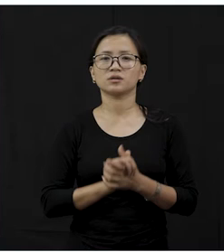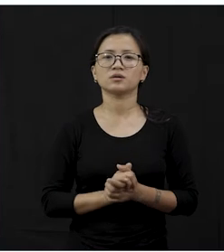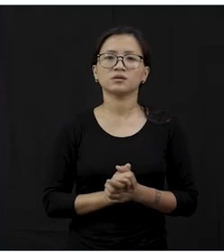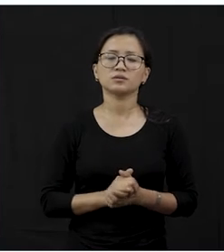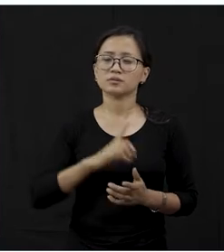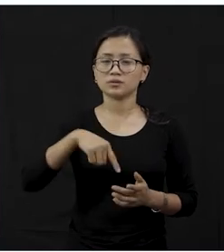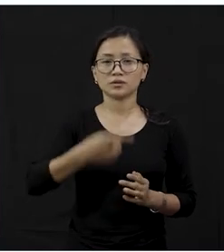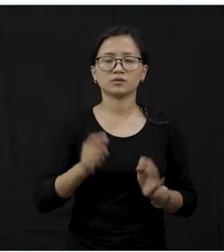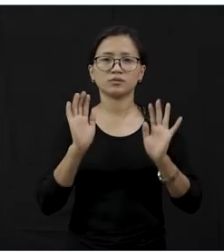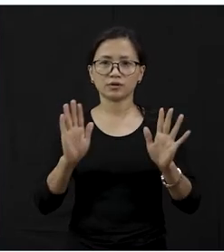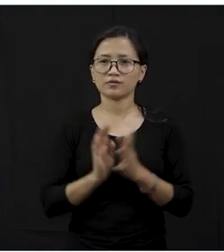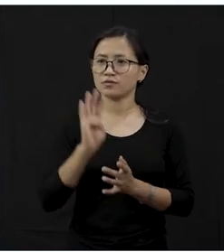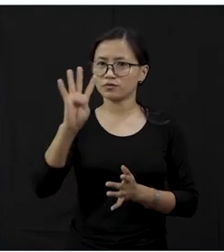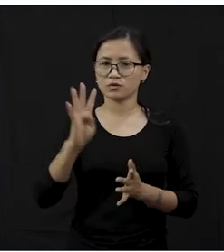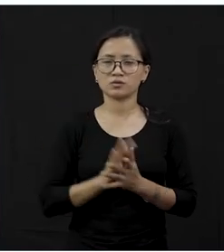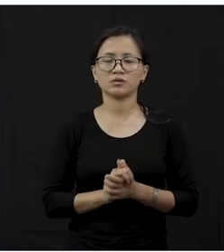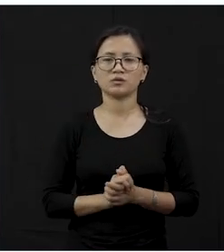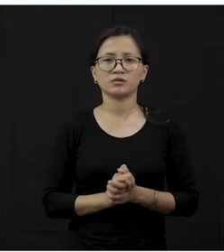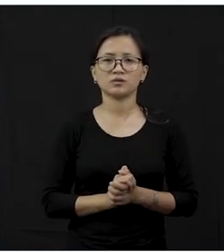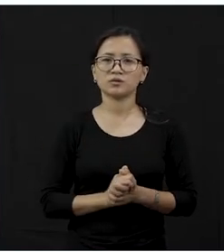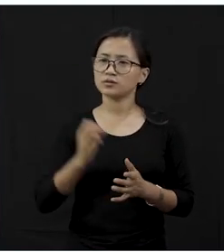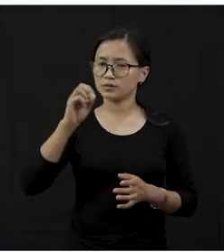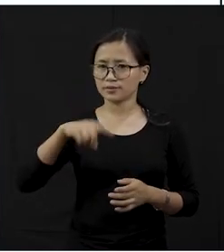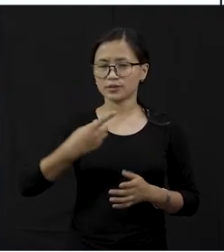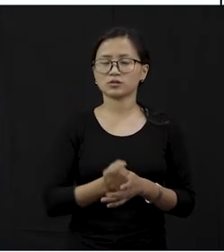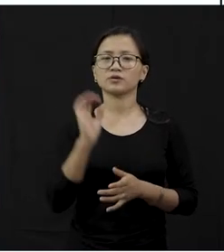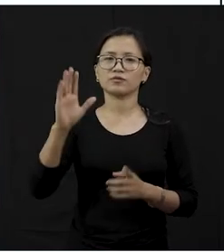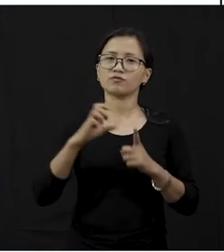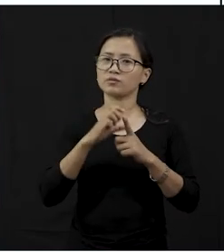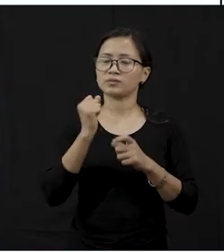have four digits, and then you have five digits.